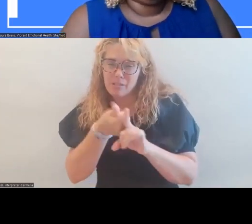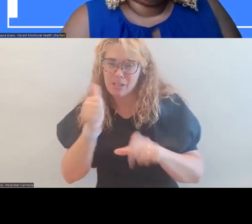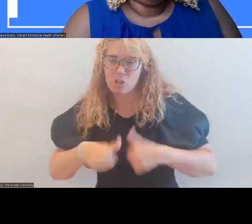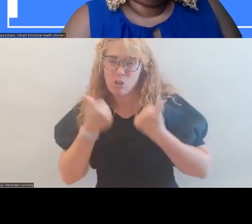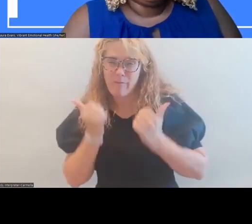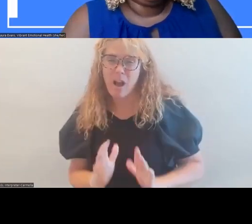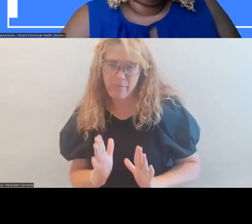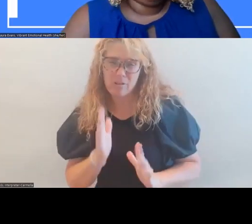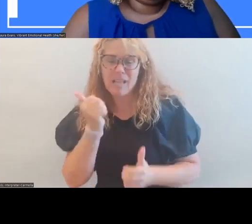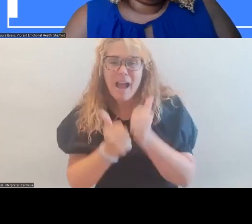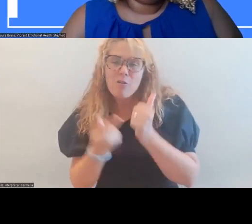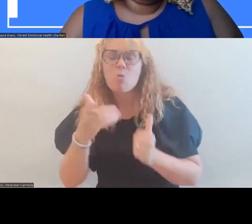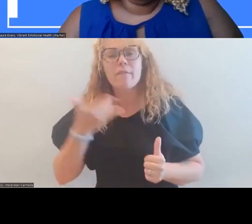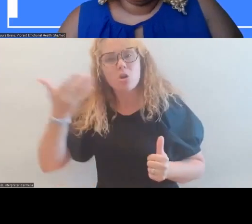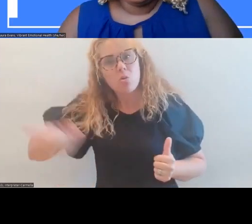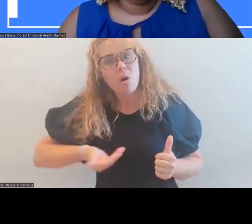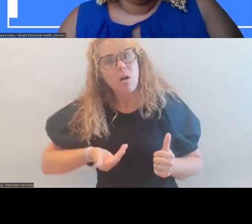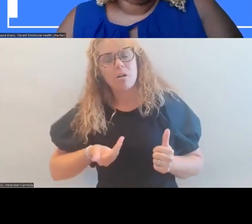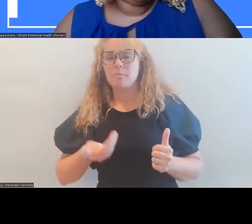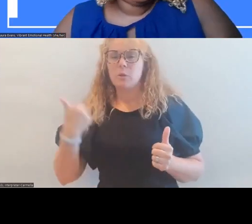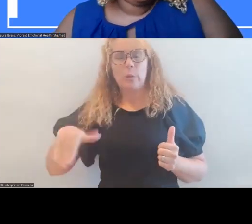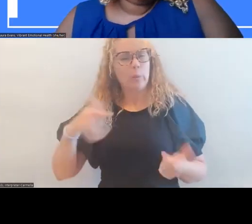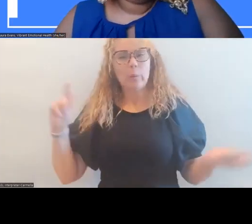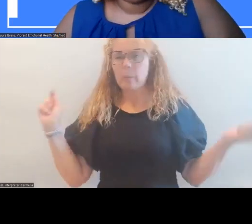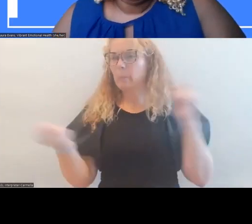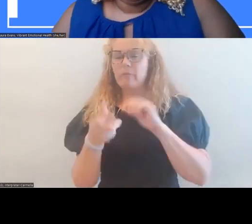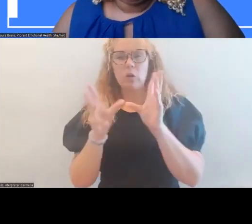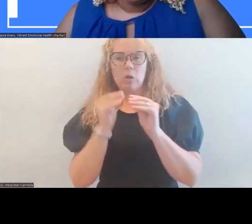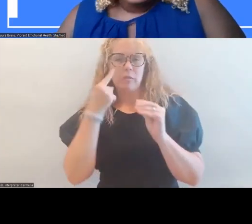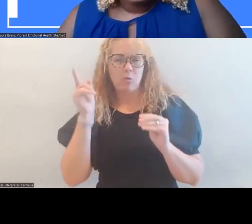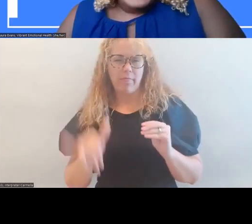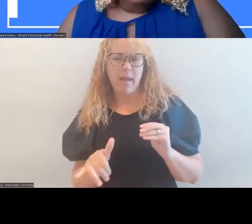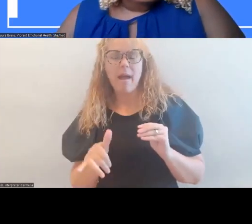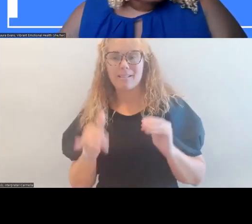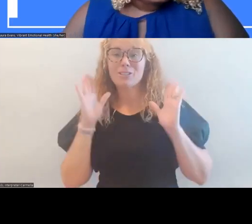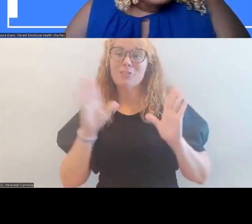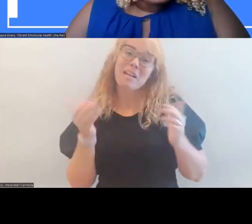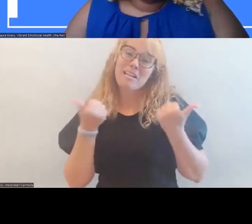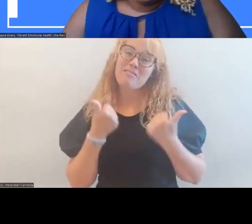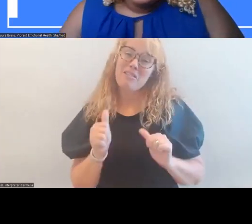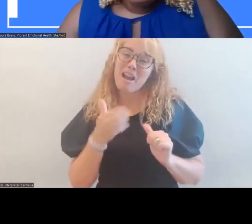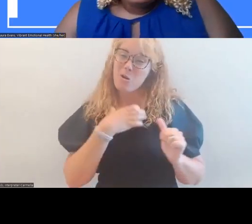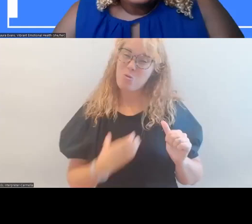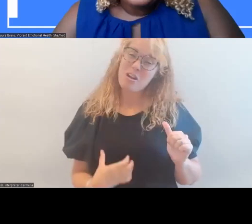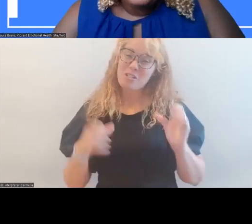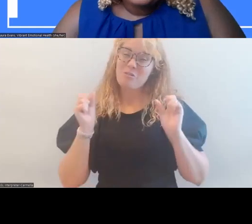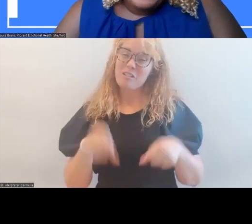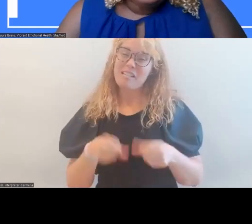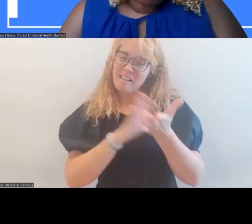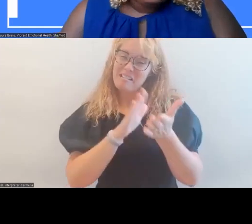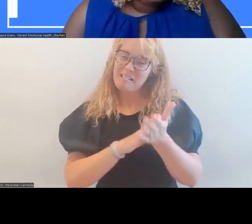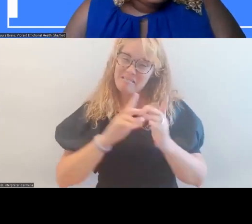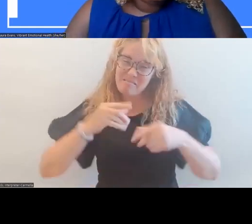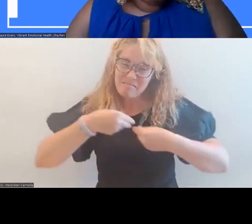feels welcome. And so just such a pivotal conference for that. So great try. We wish that we could give everyone a shirt